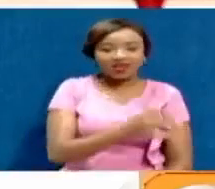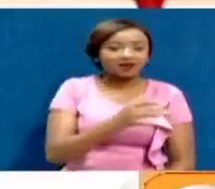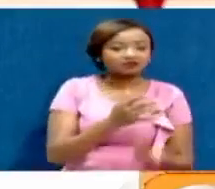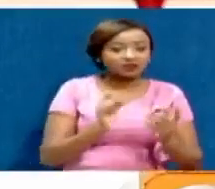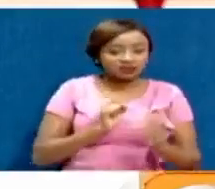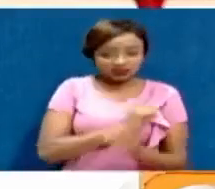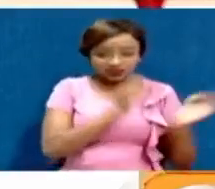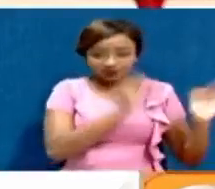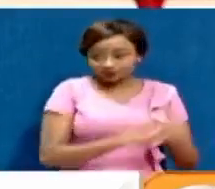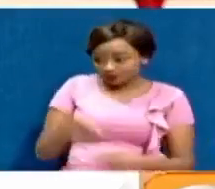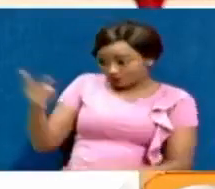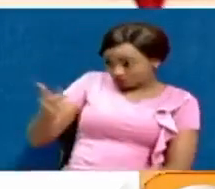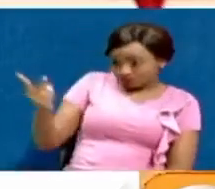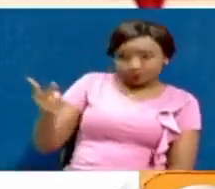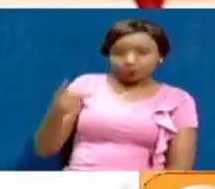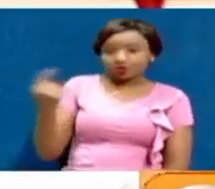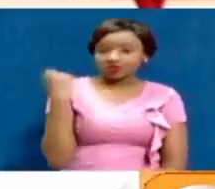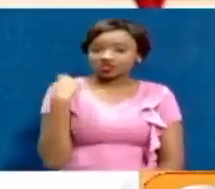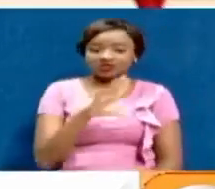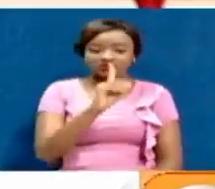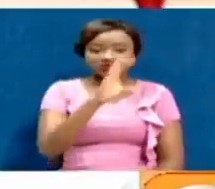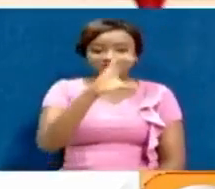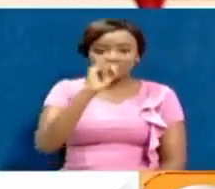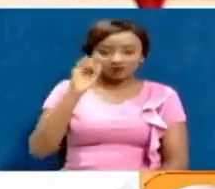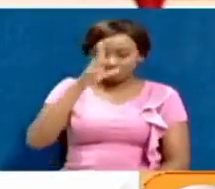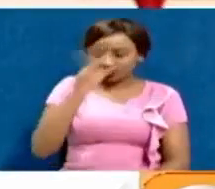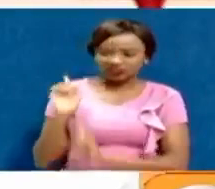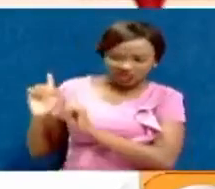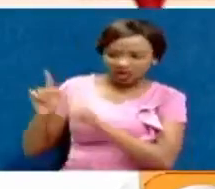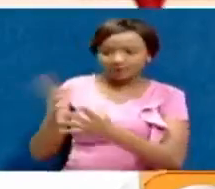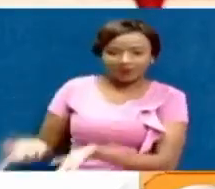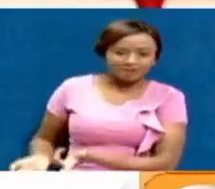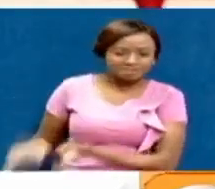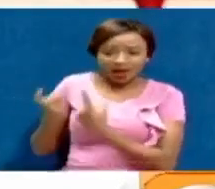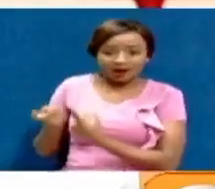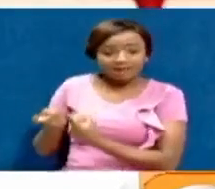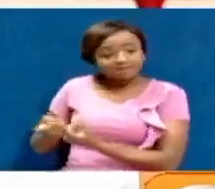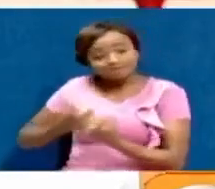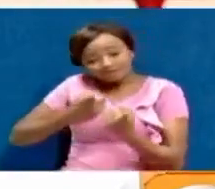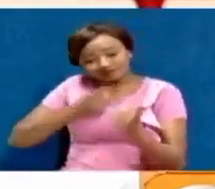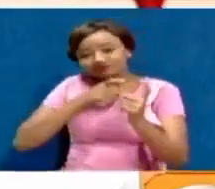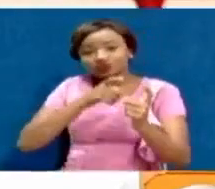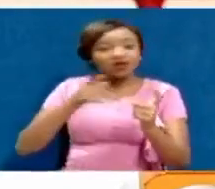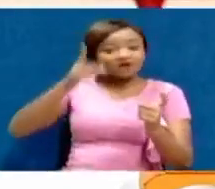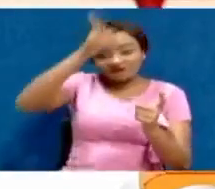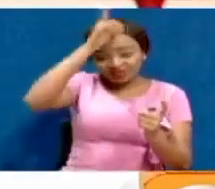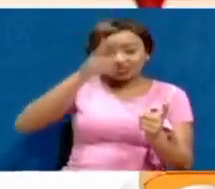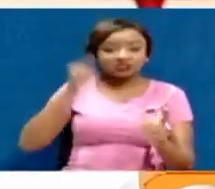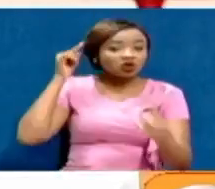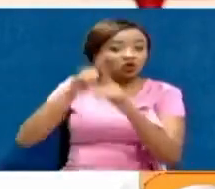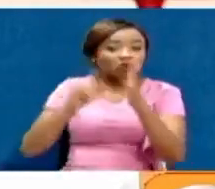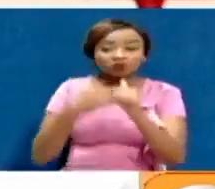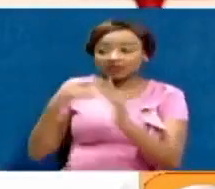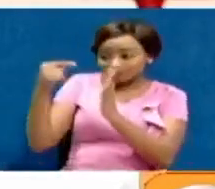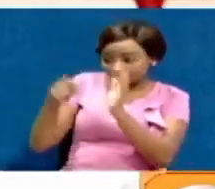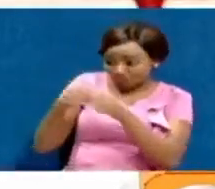two senators, who were yesterday whisked by DCI detectives to their respective home counties, reportedly to face various charges, were